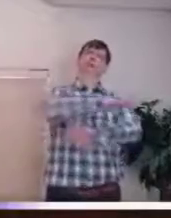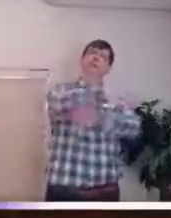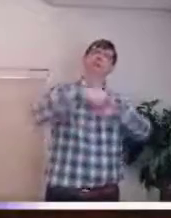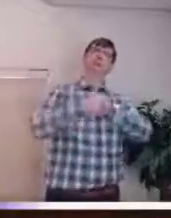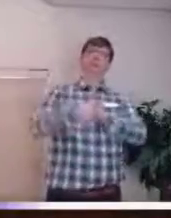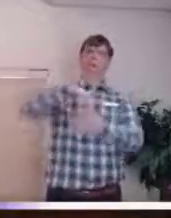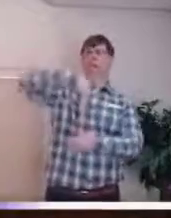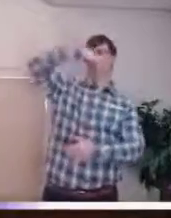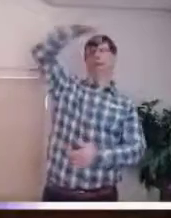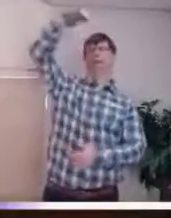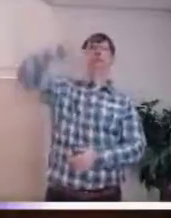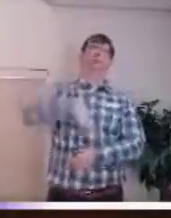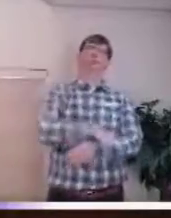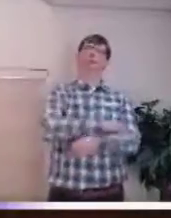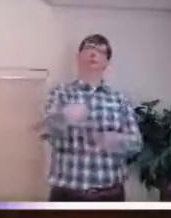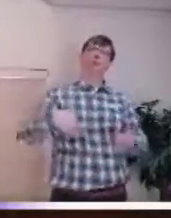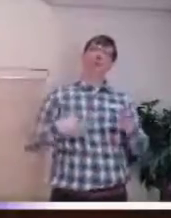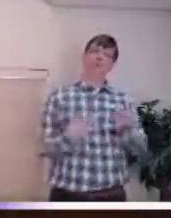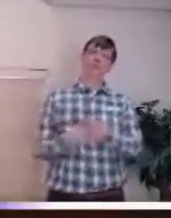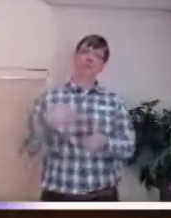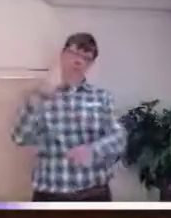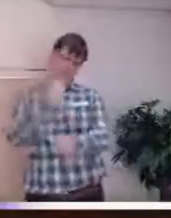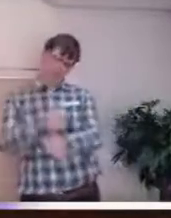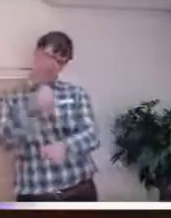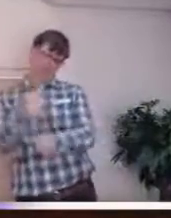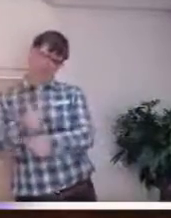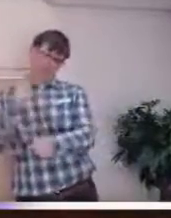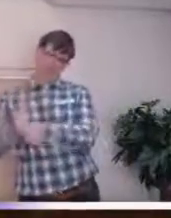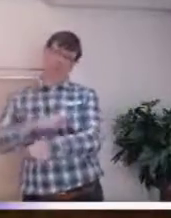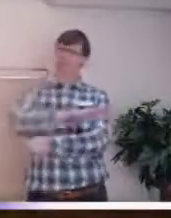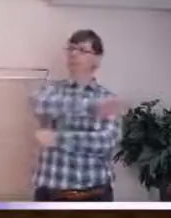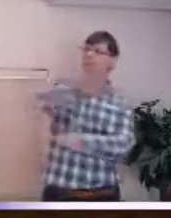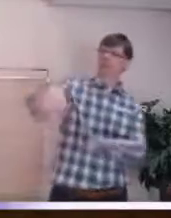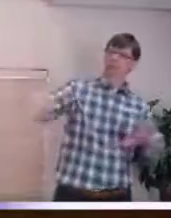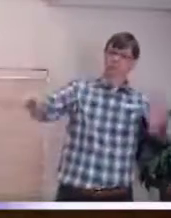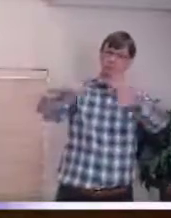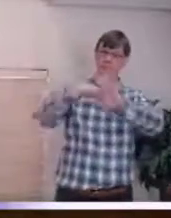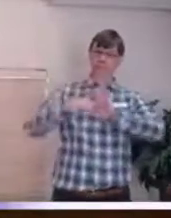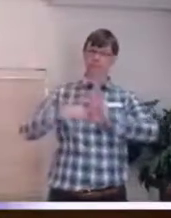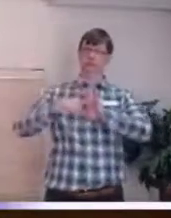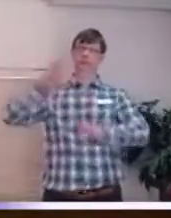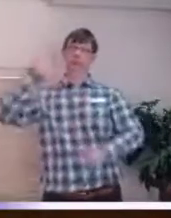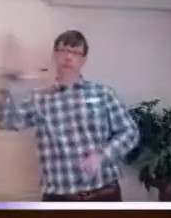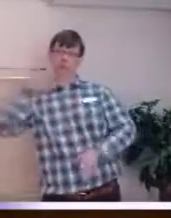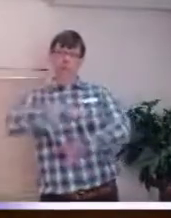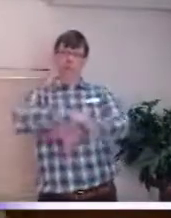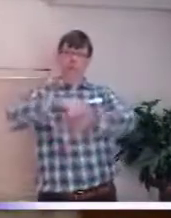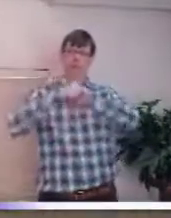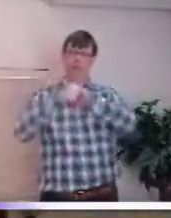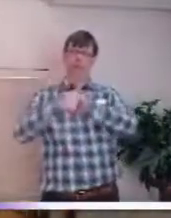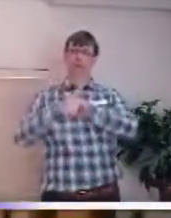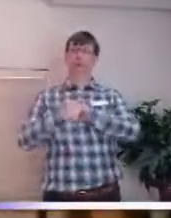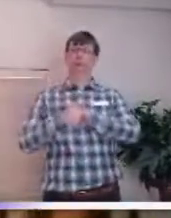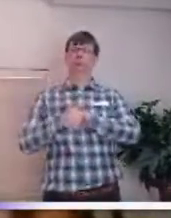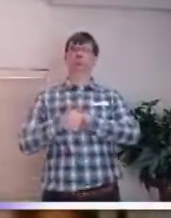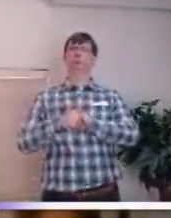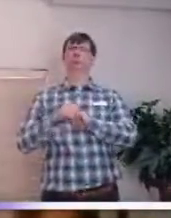spirit, when they were all functioning on all cylinders and you connected to that peace of